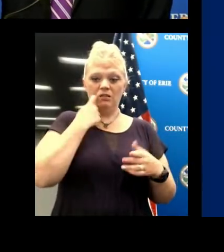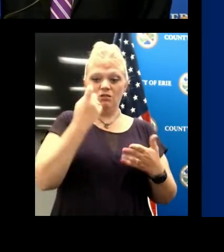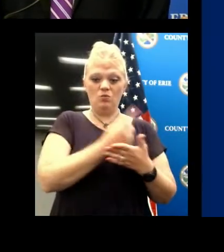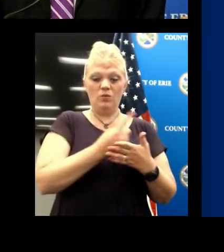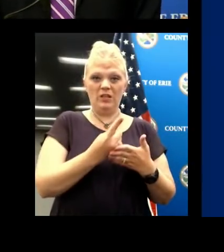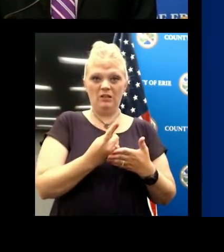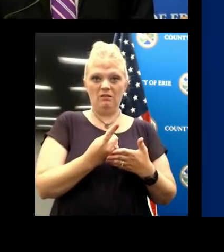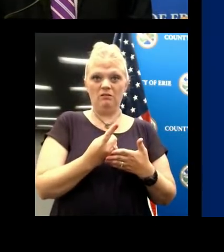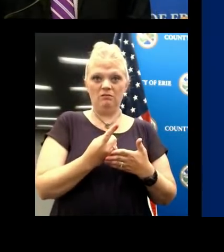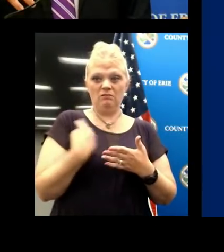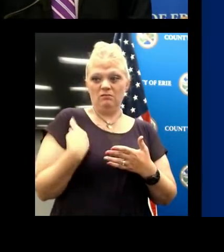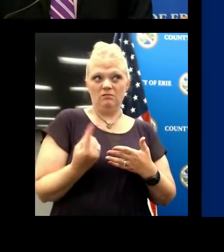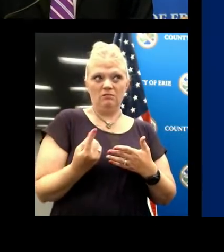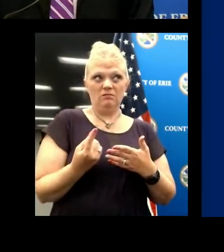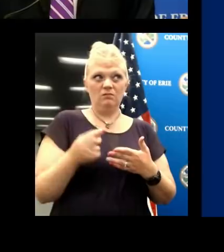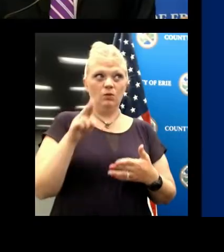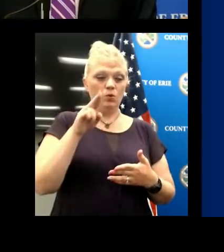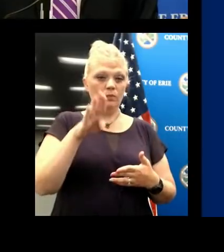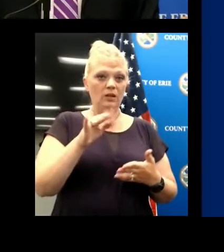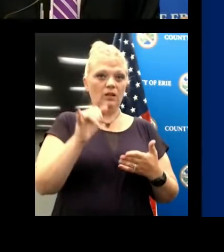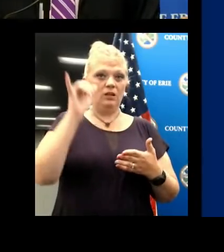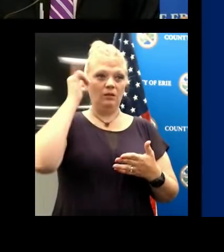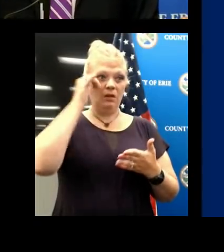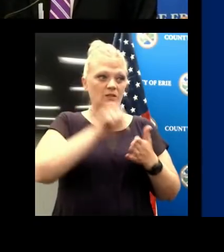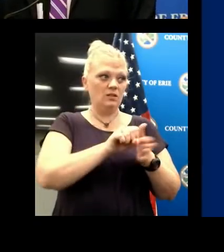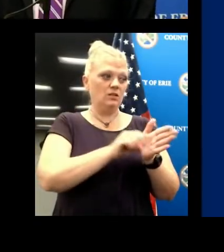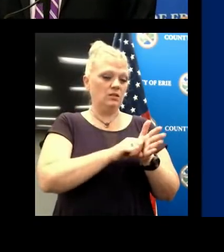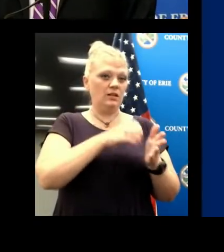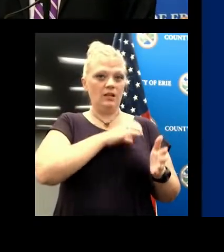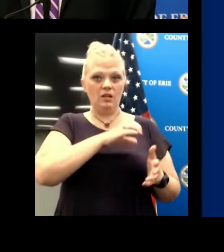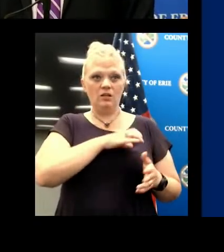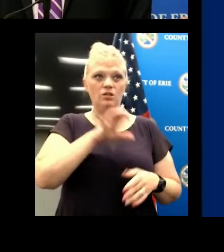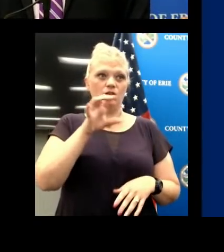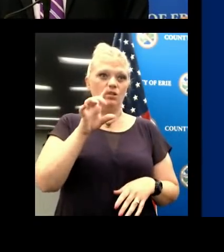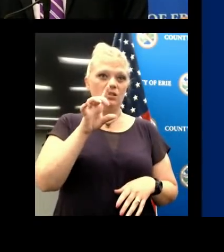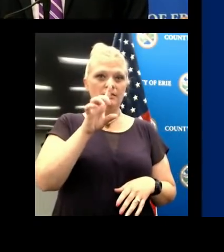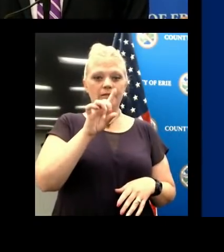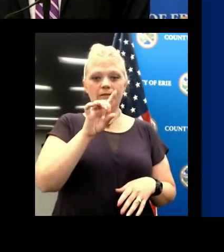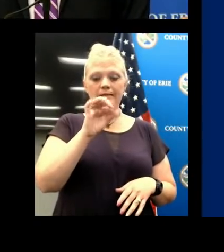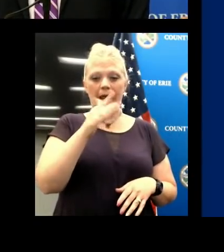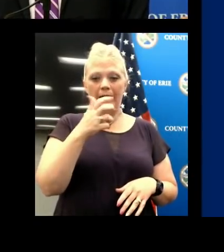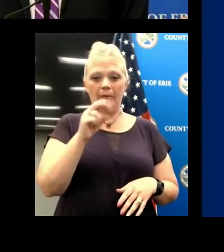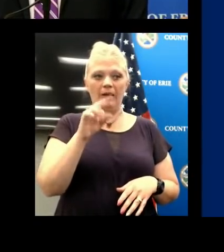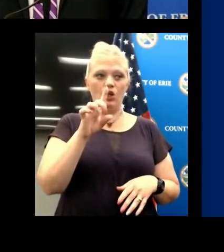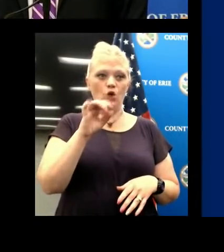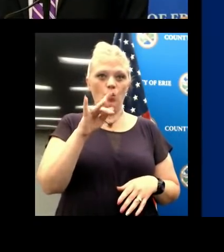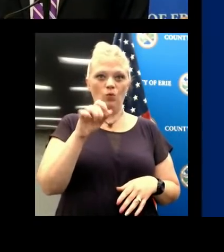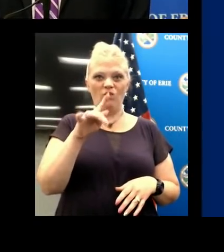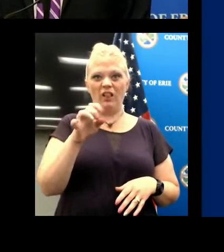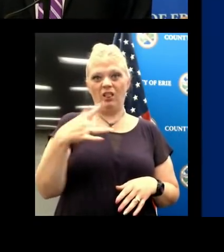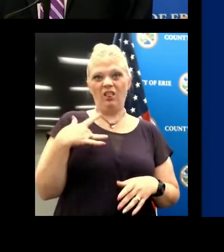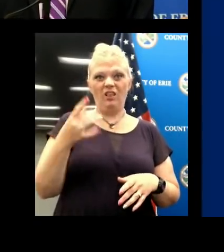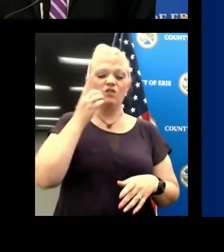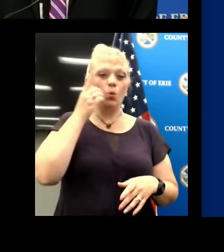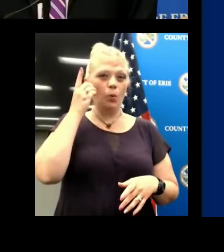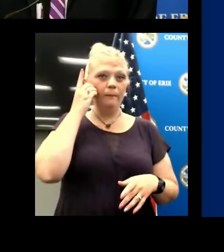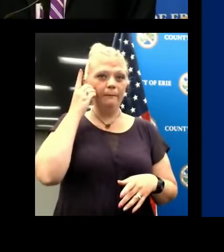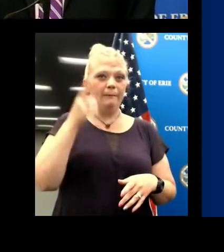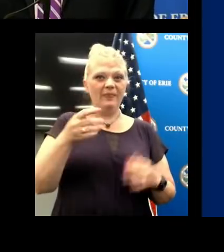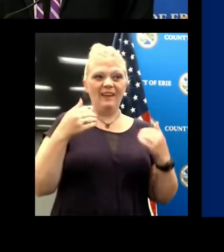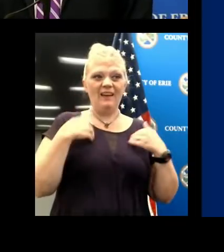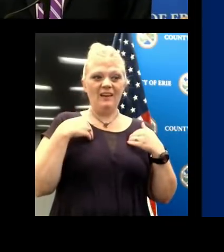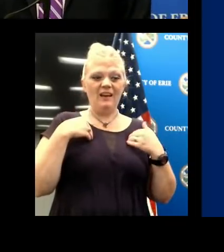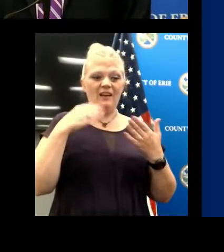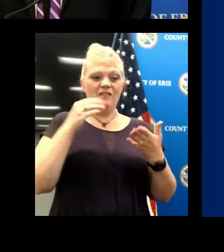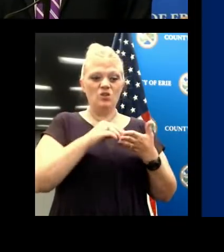week in the UB, Buff State, Canisius, Damon, Duville, where there's dorms generally, and they have students